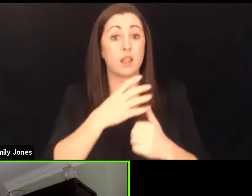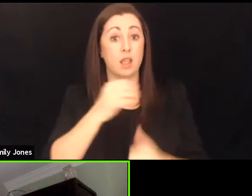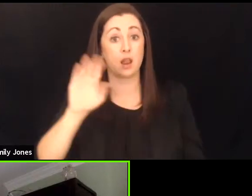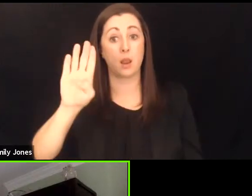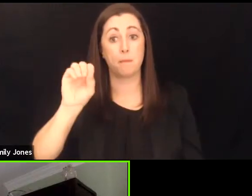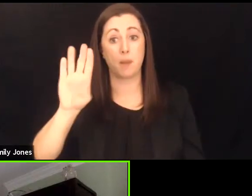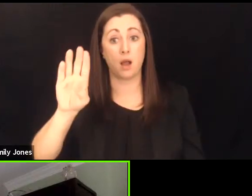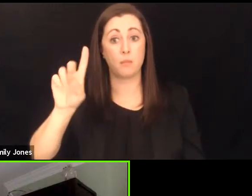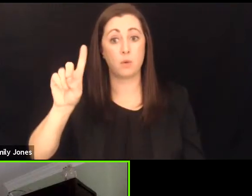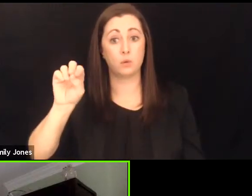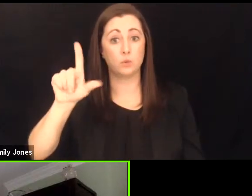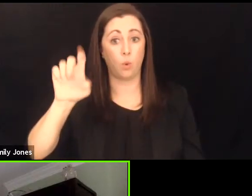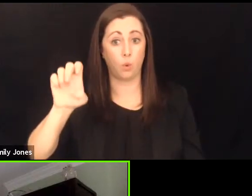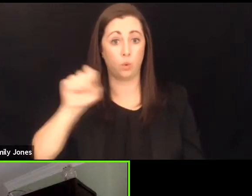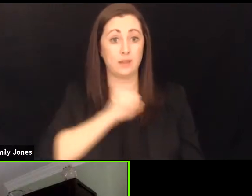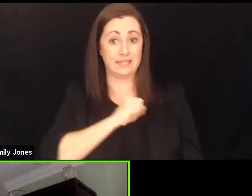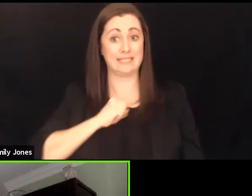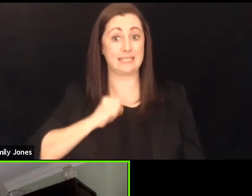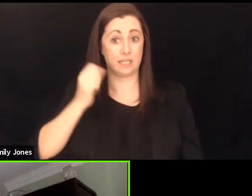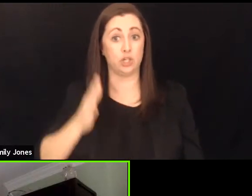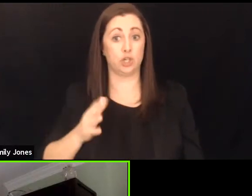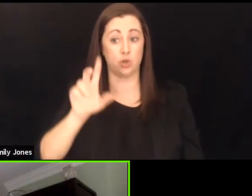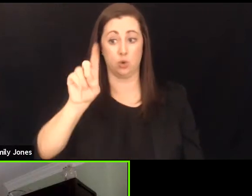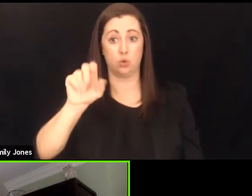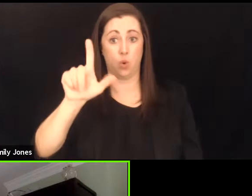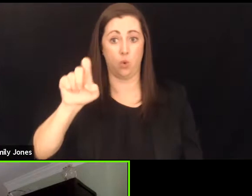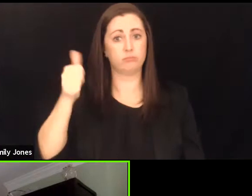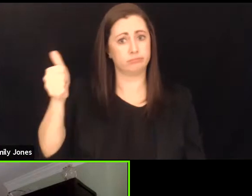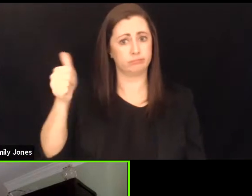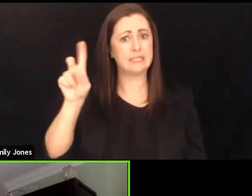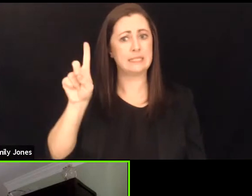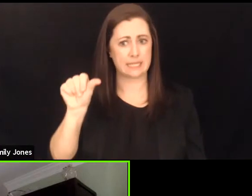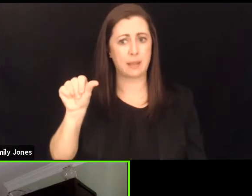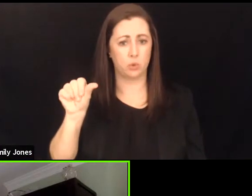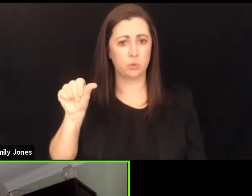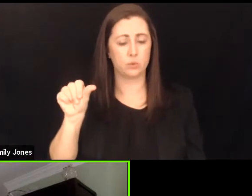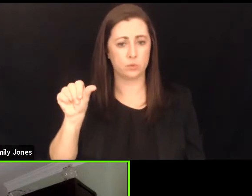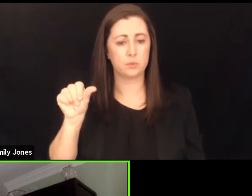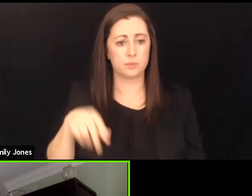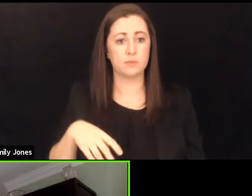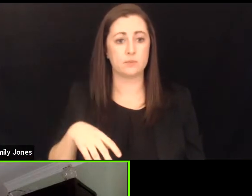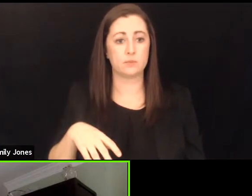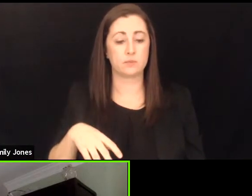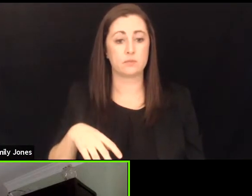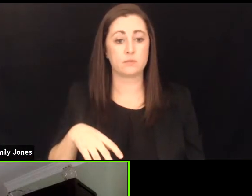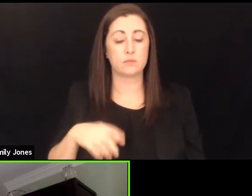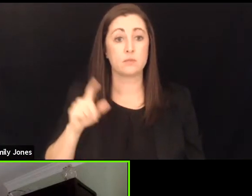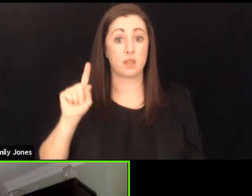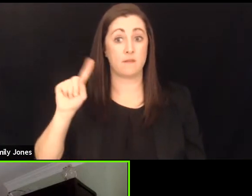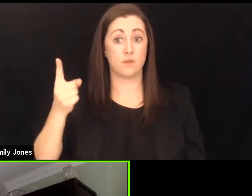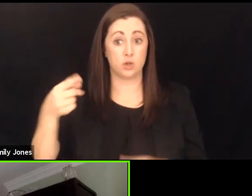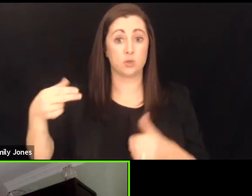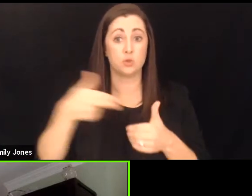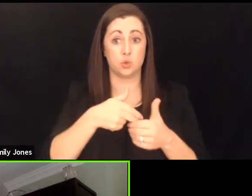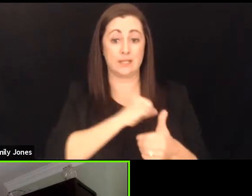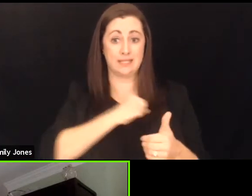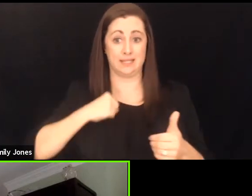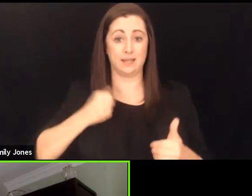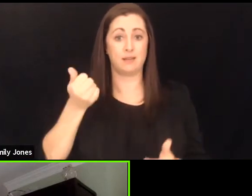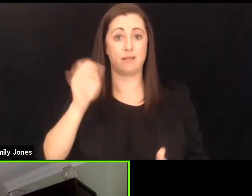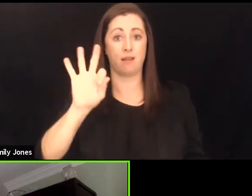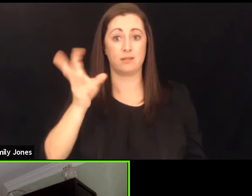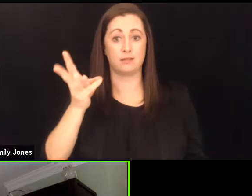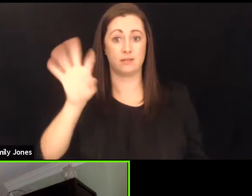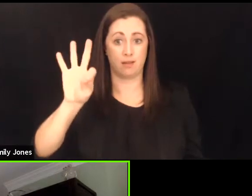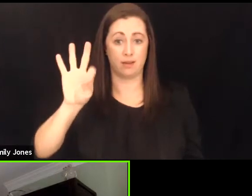Senator Dole, who himself was disabled. When he first came to the Senate in 1969, his